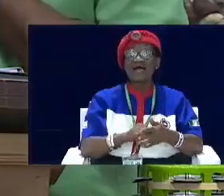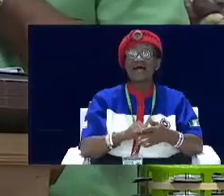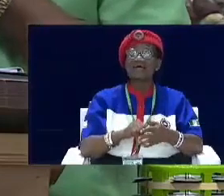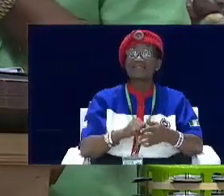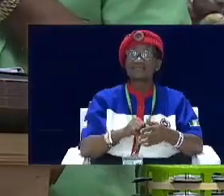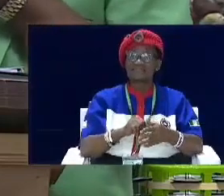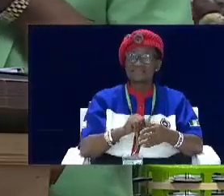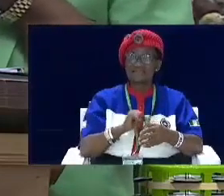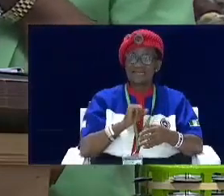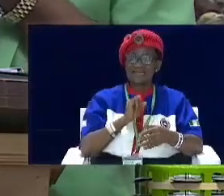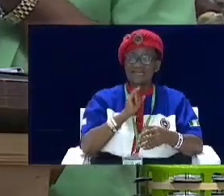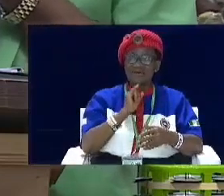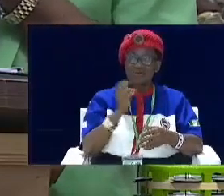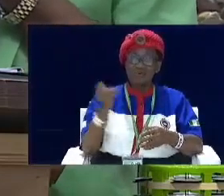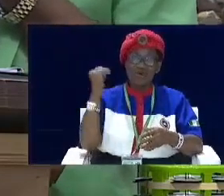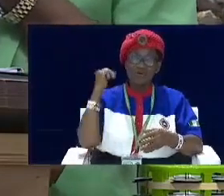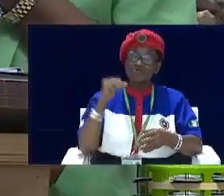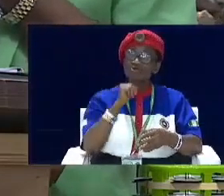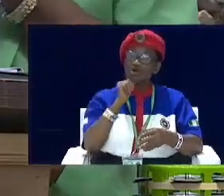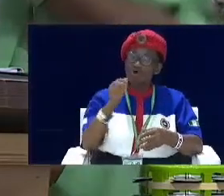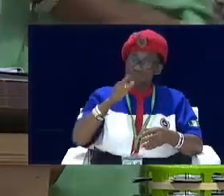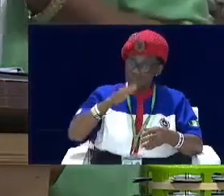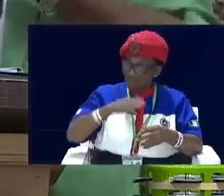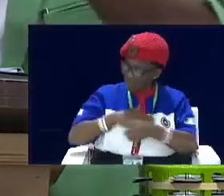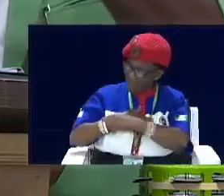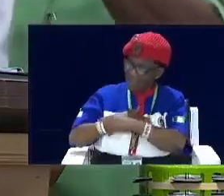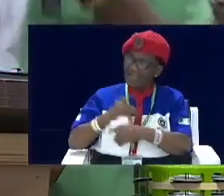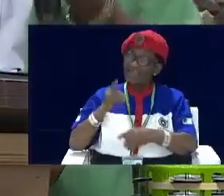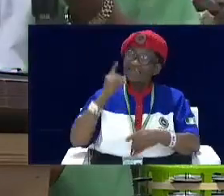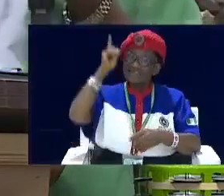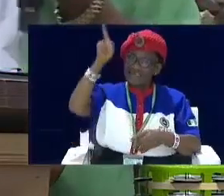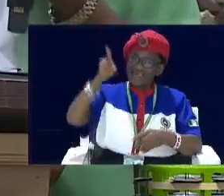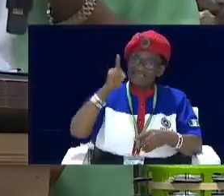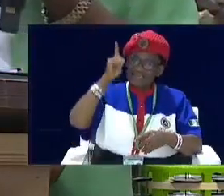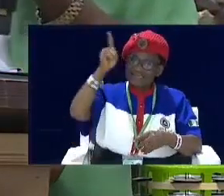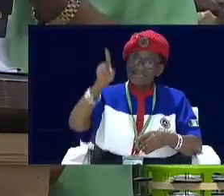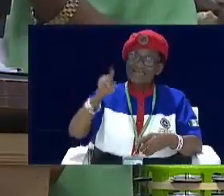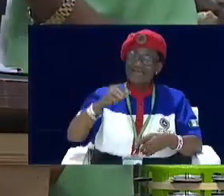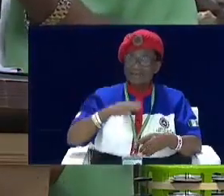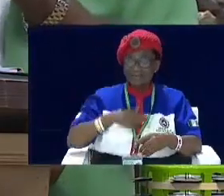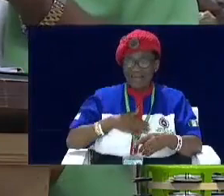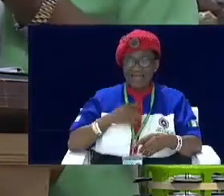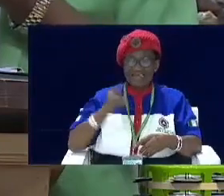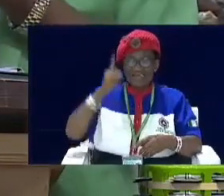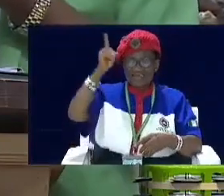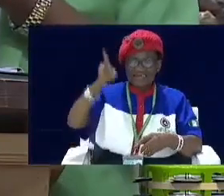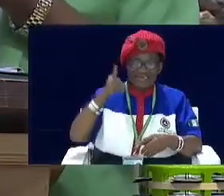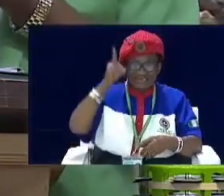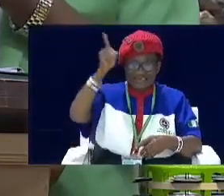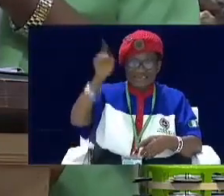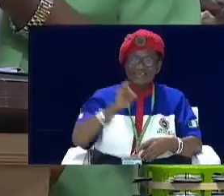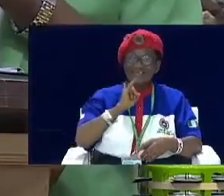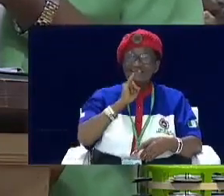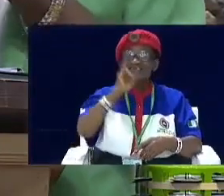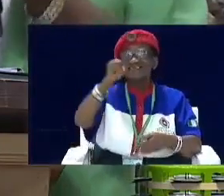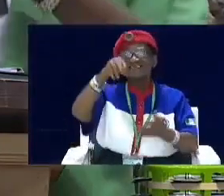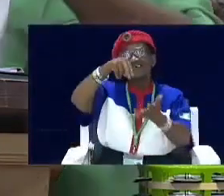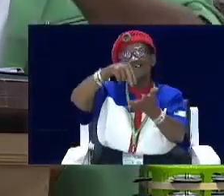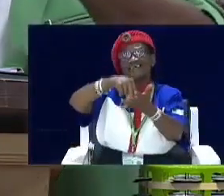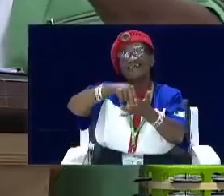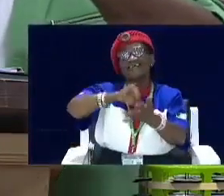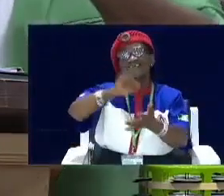ki se ipin mi ati ayanmo mi. My destiny is standing before you. Ohun ti Olorun da mi fun oni ki duro niwaju yin